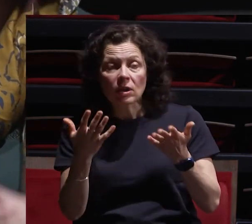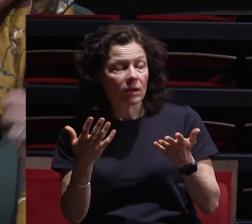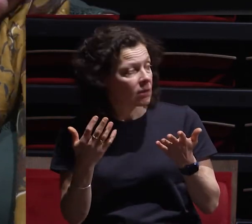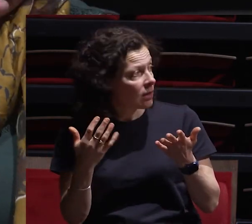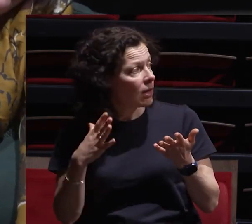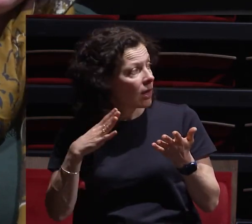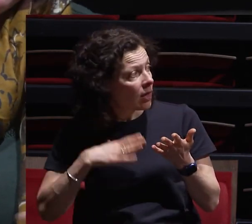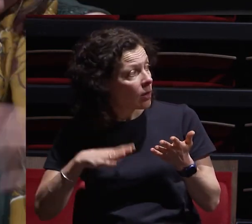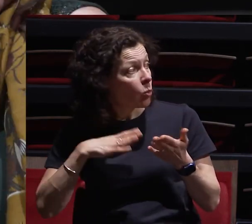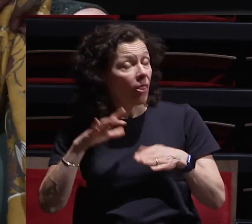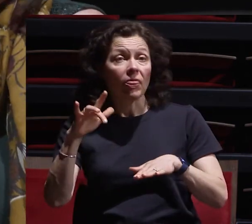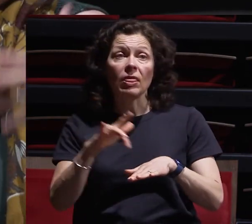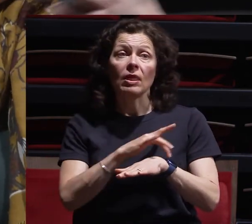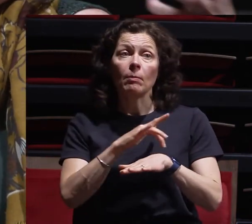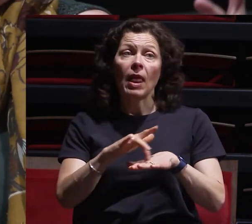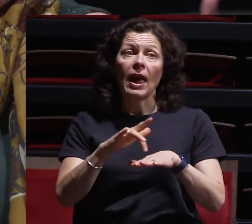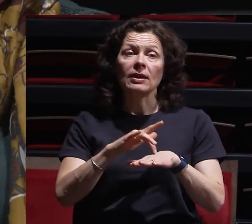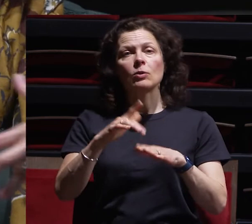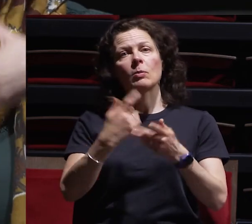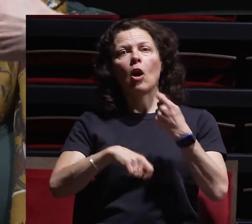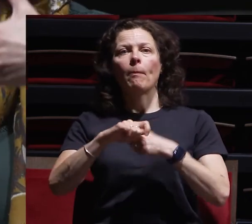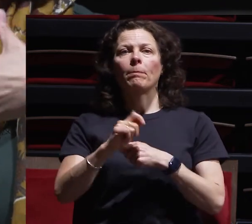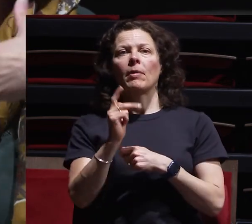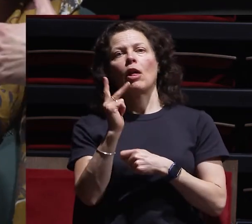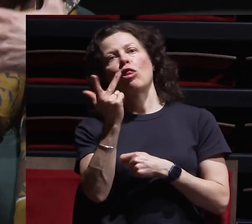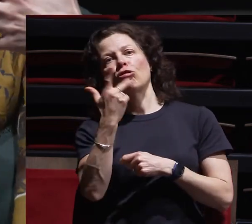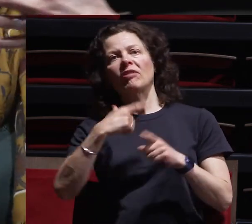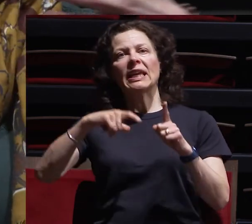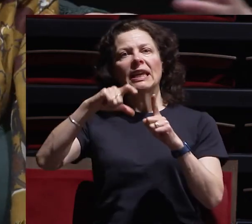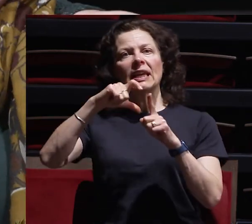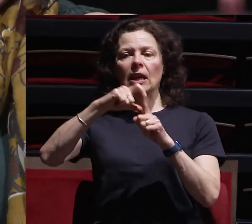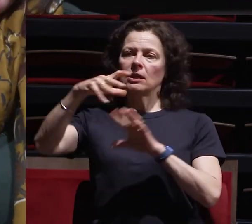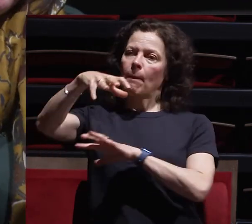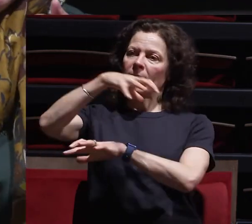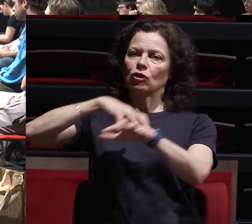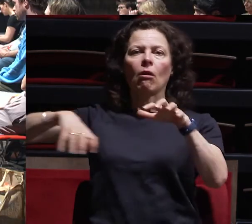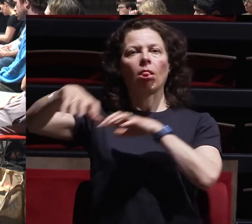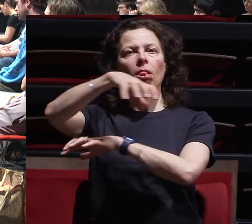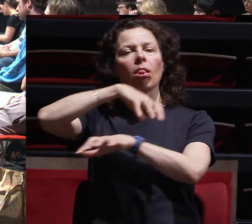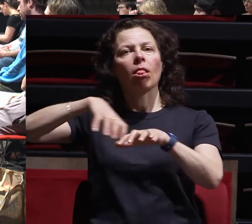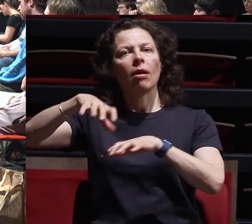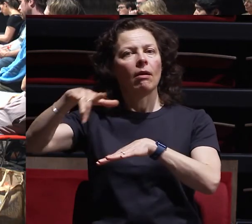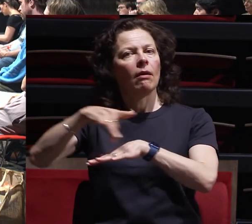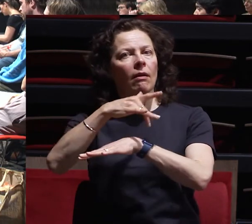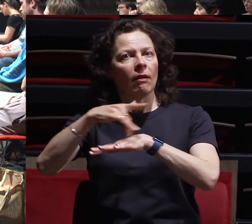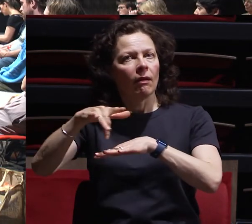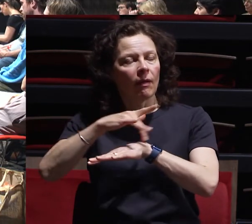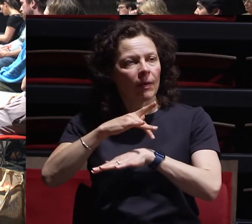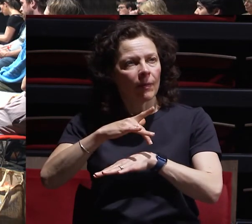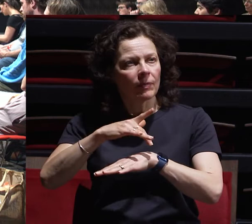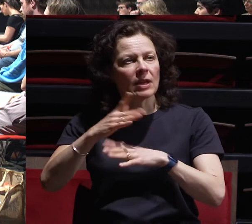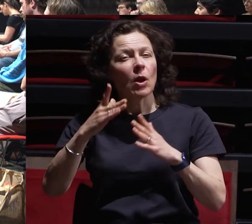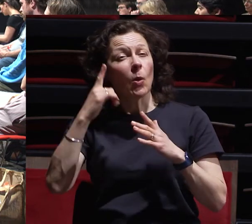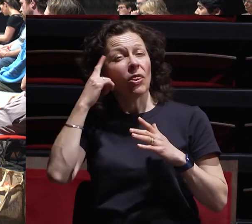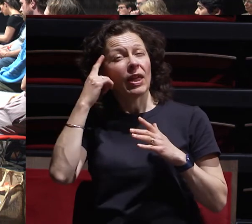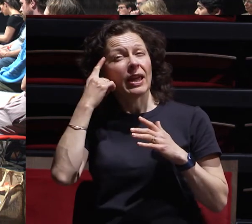audiences and directors, because of course you want your play to be in 3 dimensions, because that's the point. It's not meant to be read on